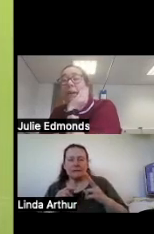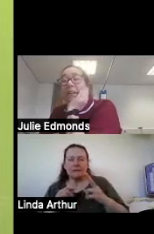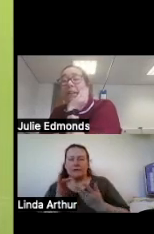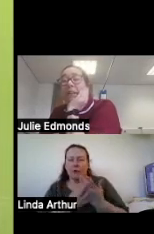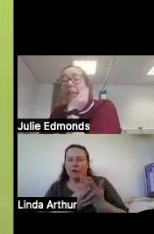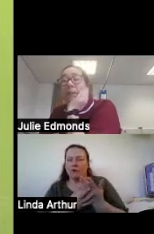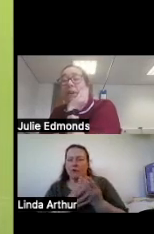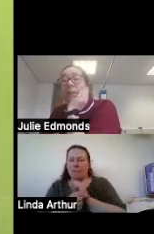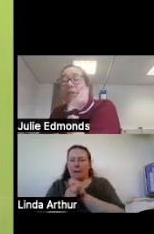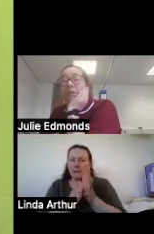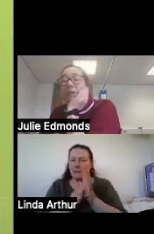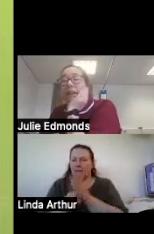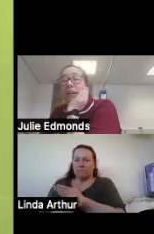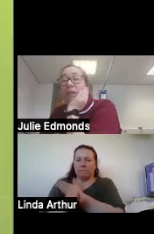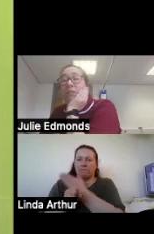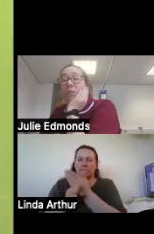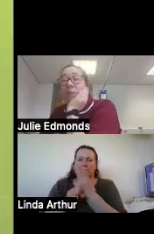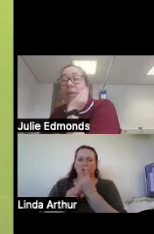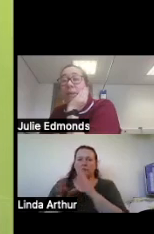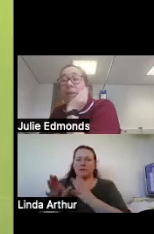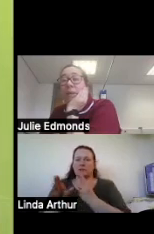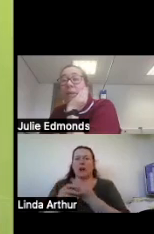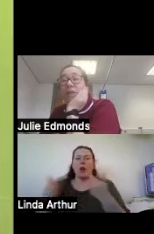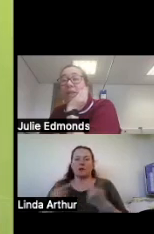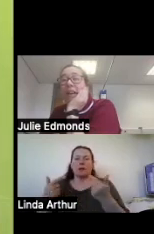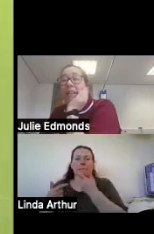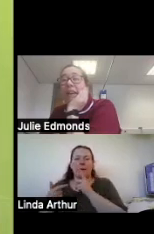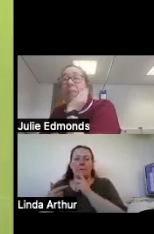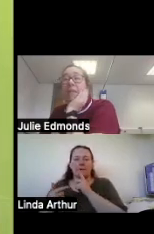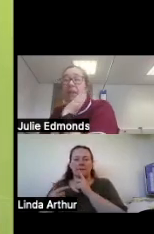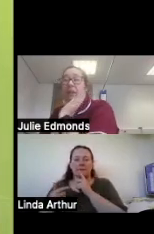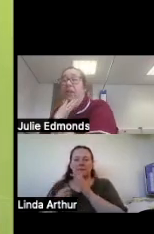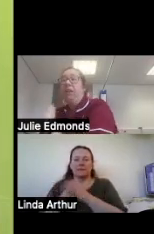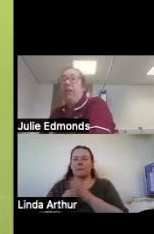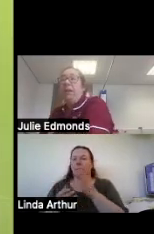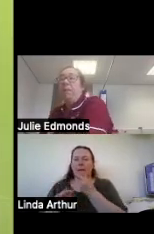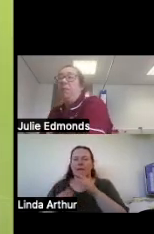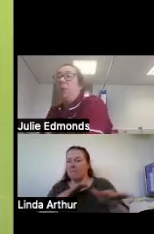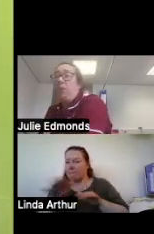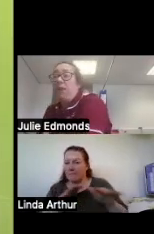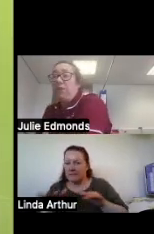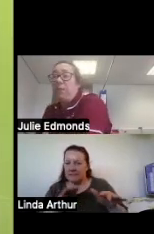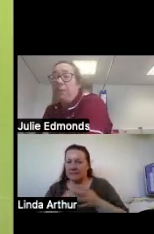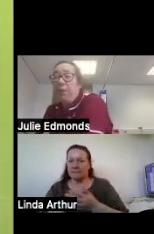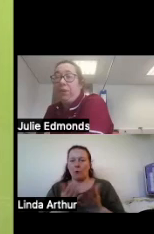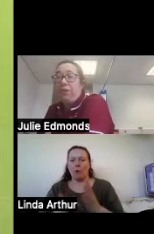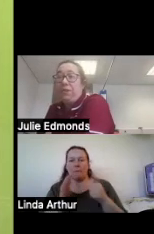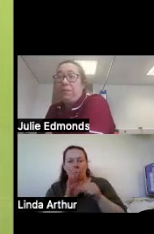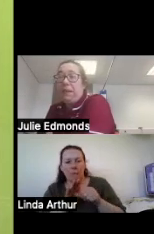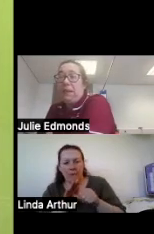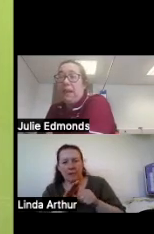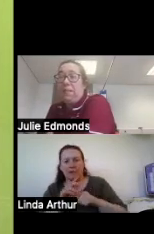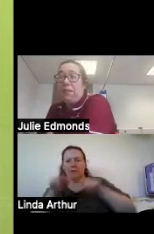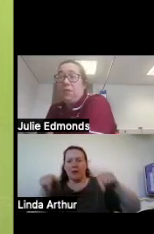the pandemic that we've come through, we're seeing a lot more people. Society's getting busier. More pressure is being put on us to